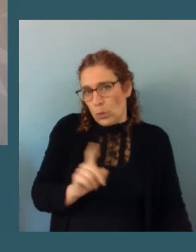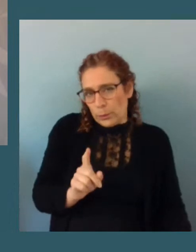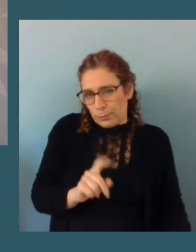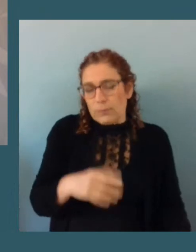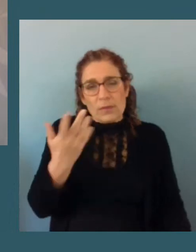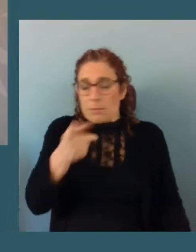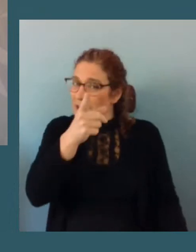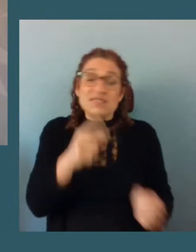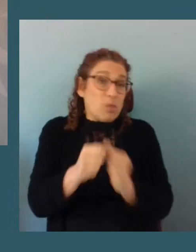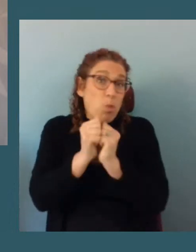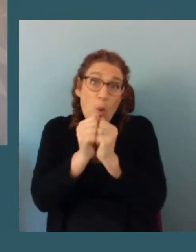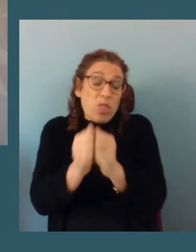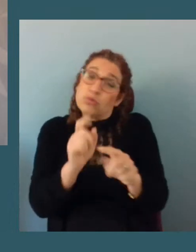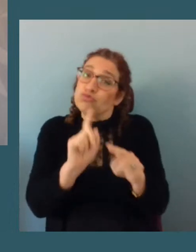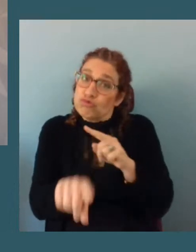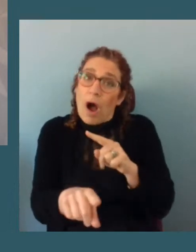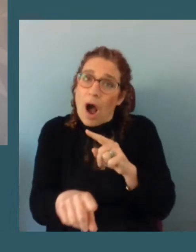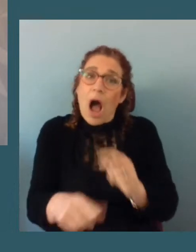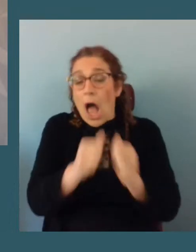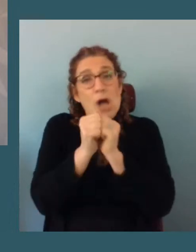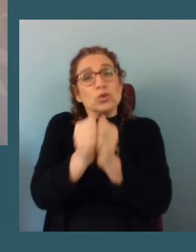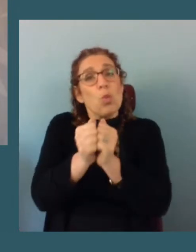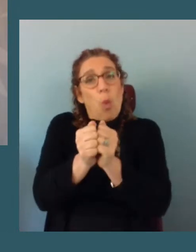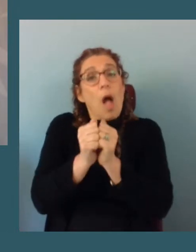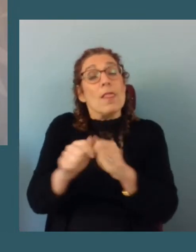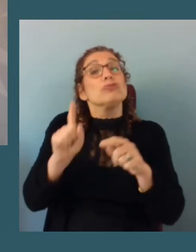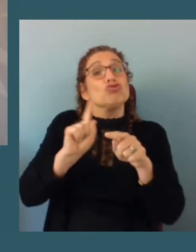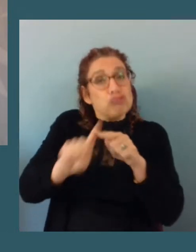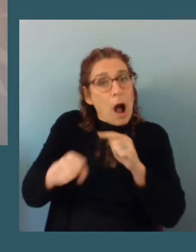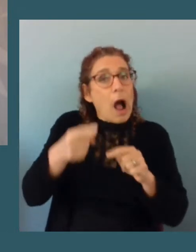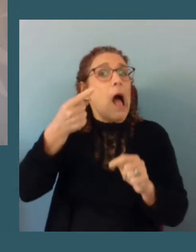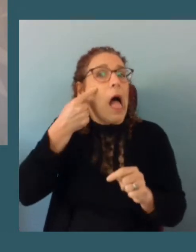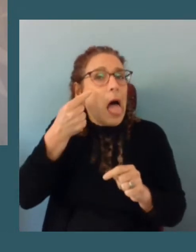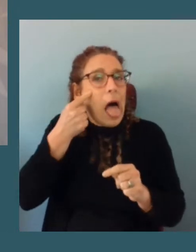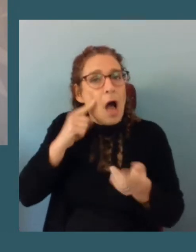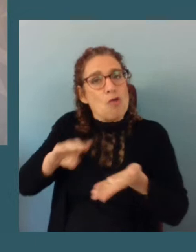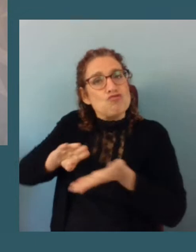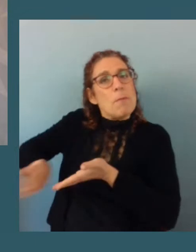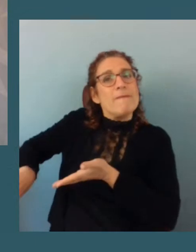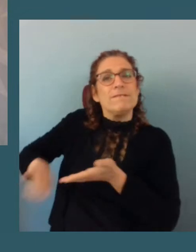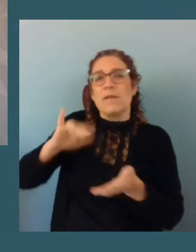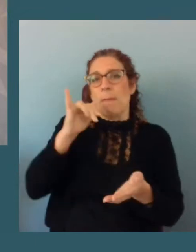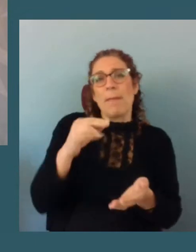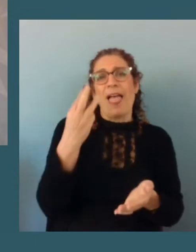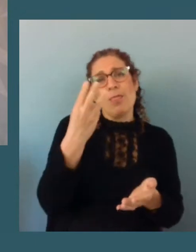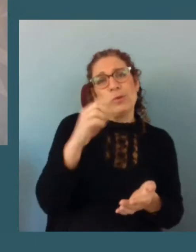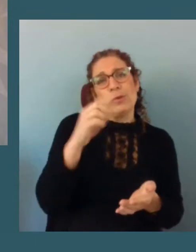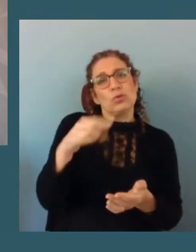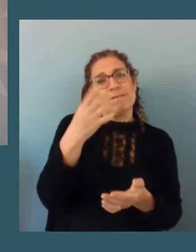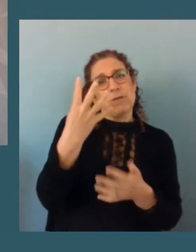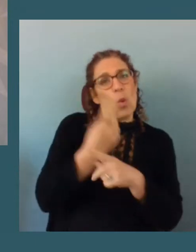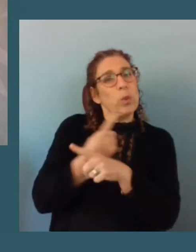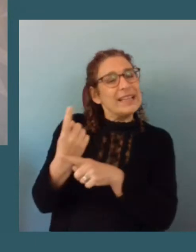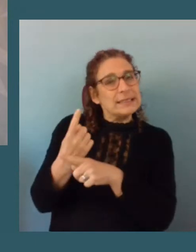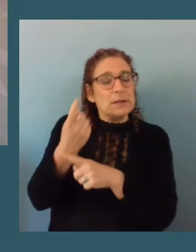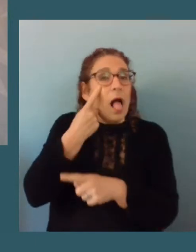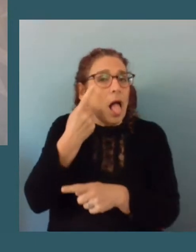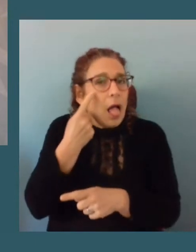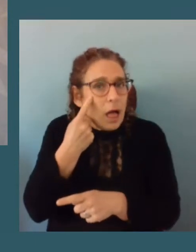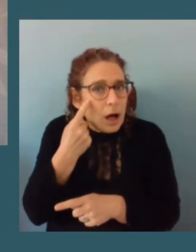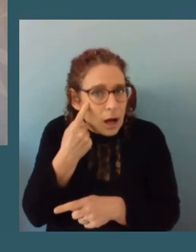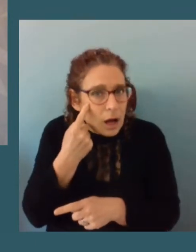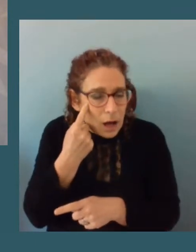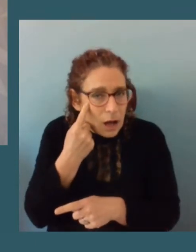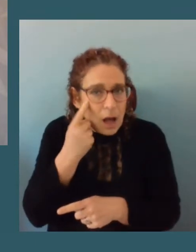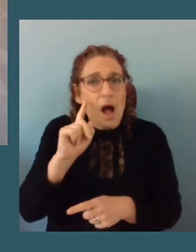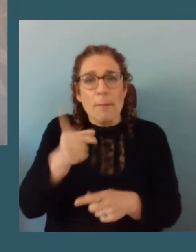very clear in trying to remove those foods for 3 to 4 weeks, ideally 4 weeks, and then reintroduce it. Because again, you don't want to